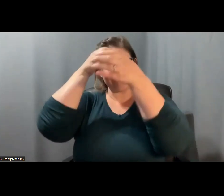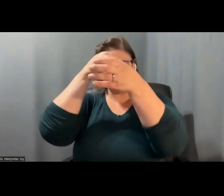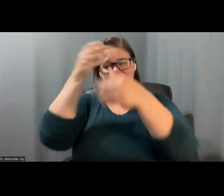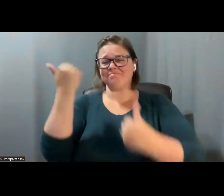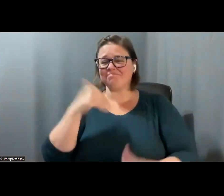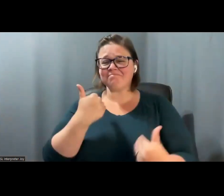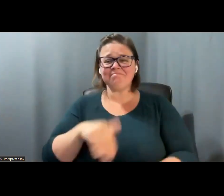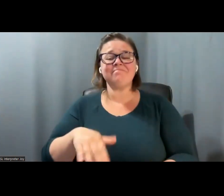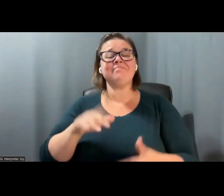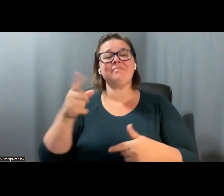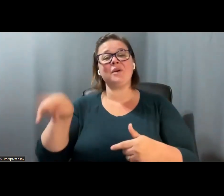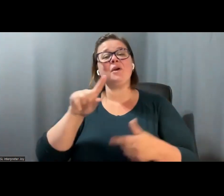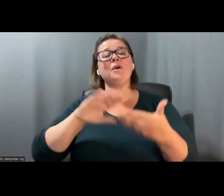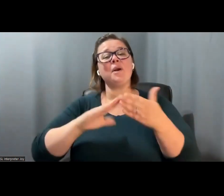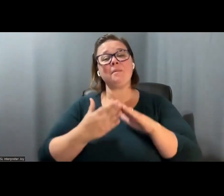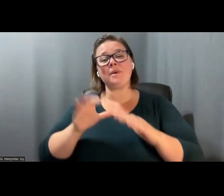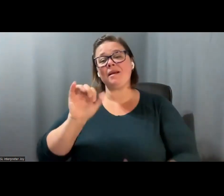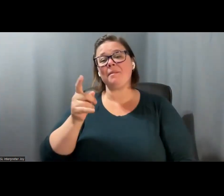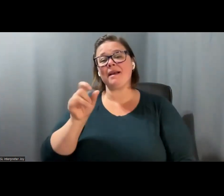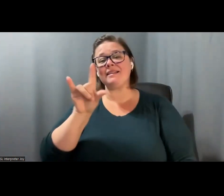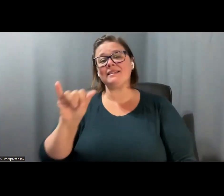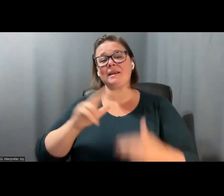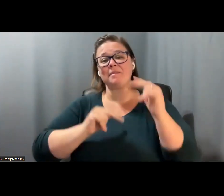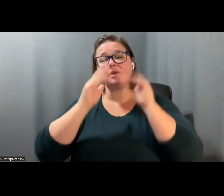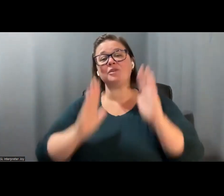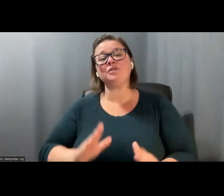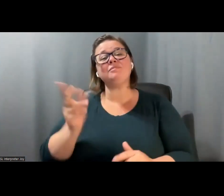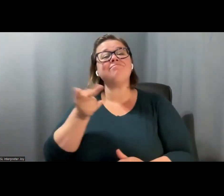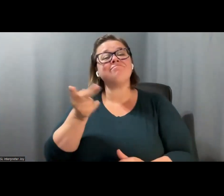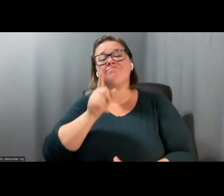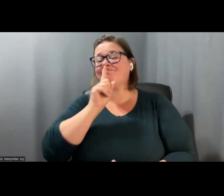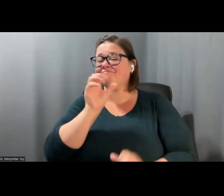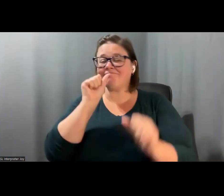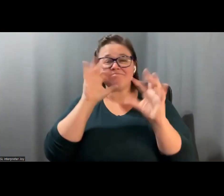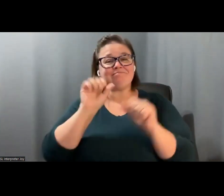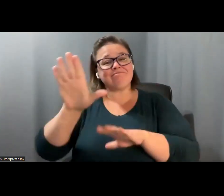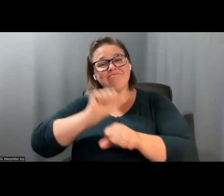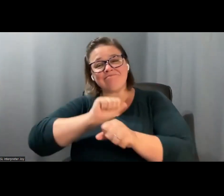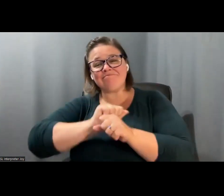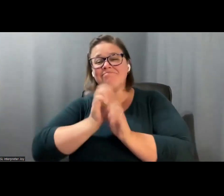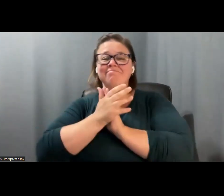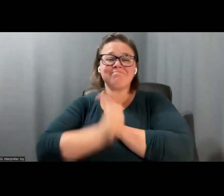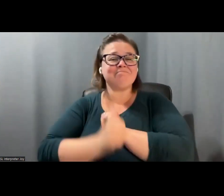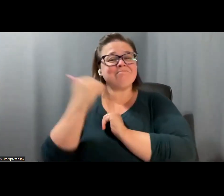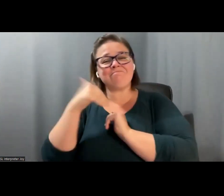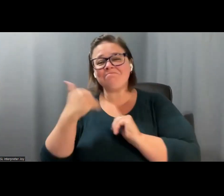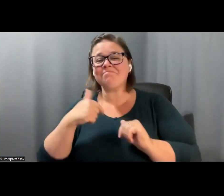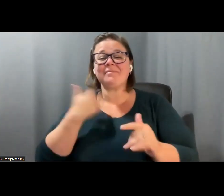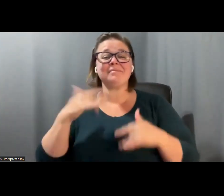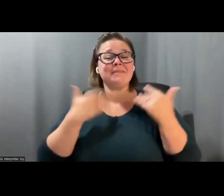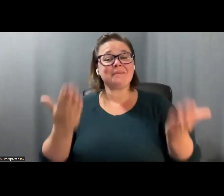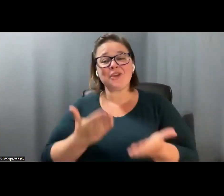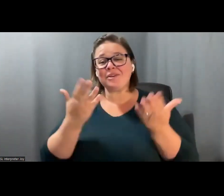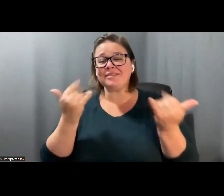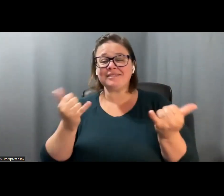community capacity builders, and they're really amazing at what they do. So I'm so excited to be here today and to witness this